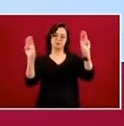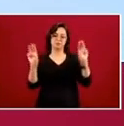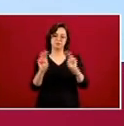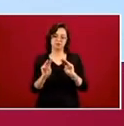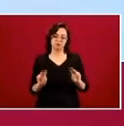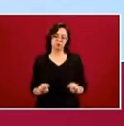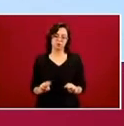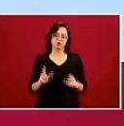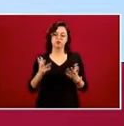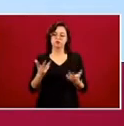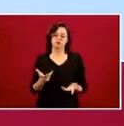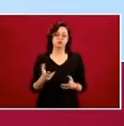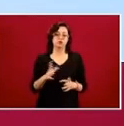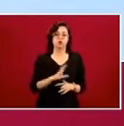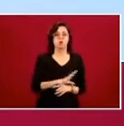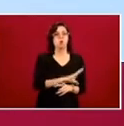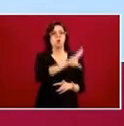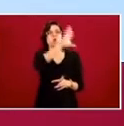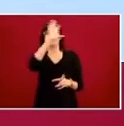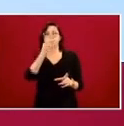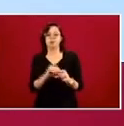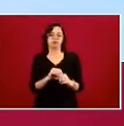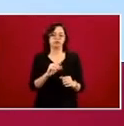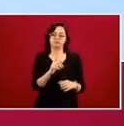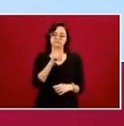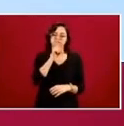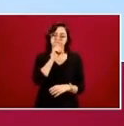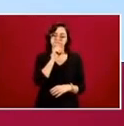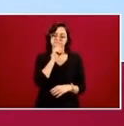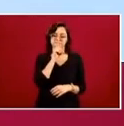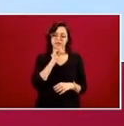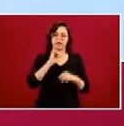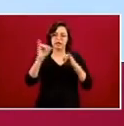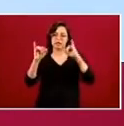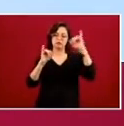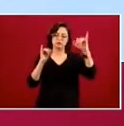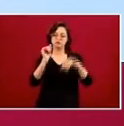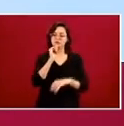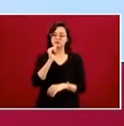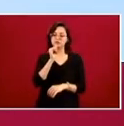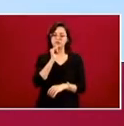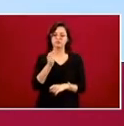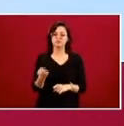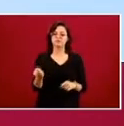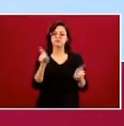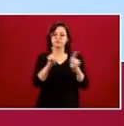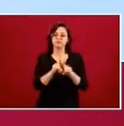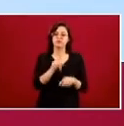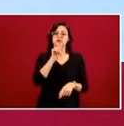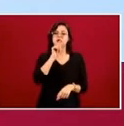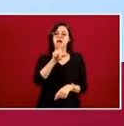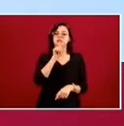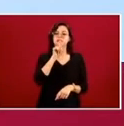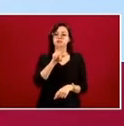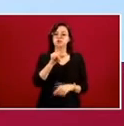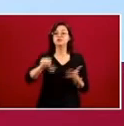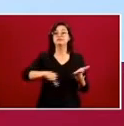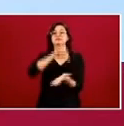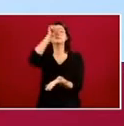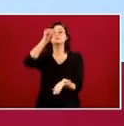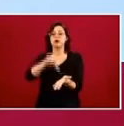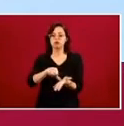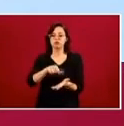the region of the Mexican Valley. Even though we color in yellow the whole Mexico state,